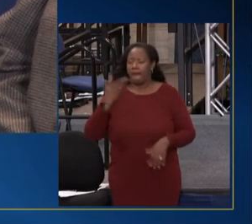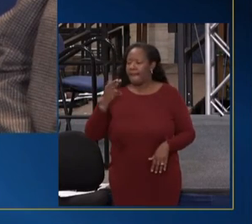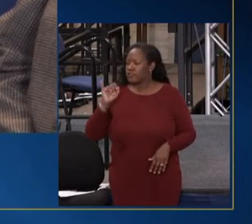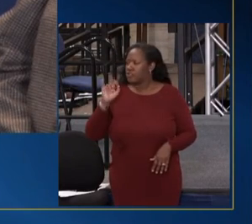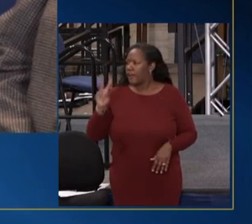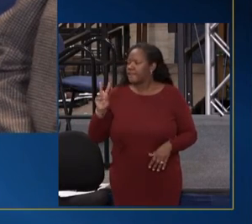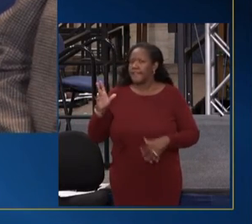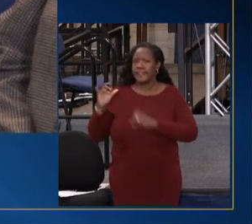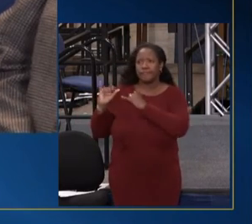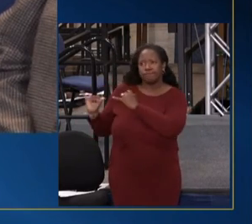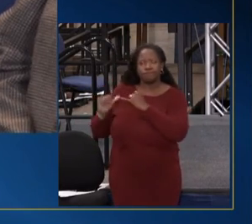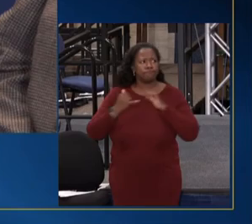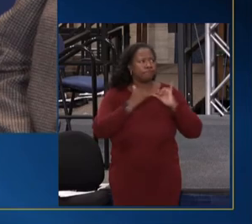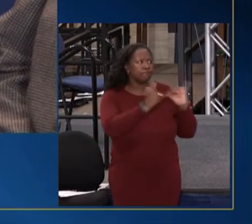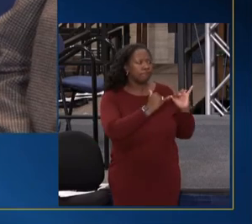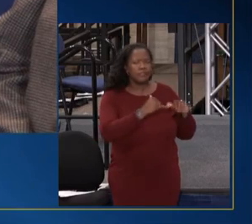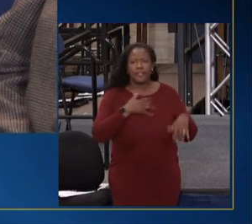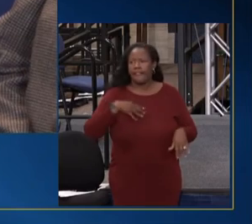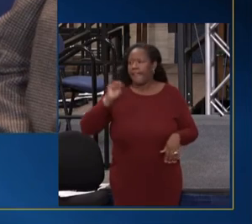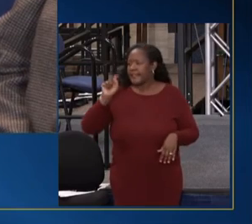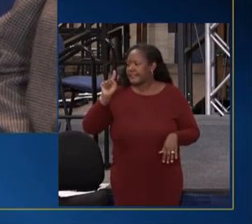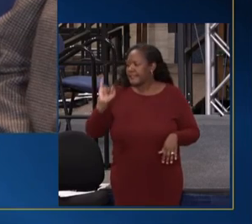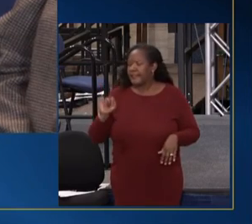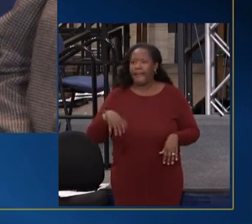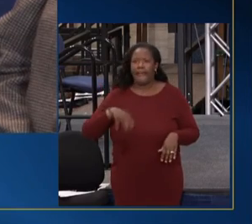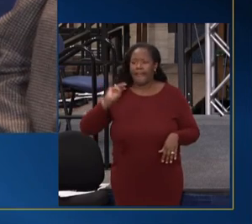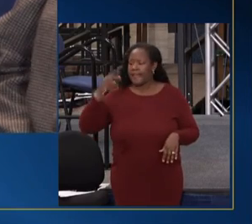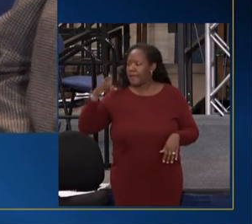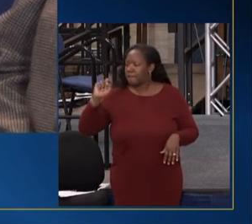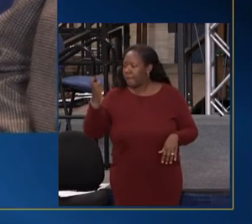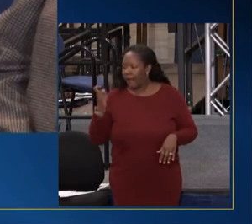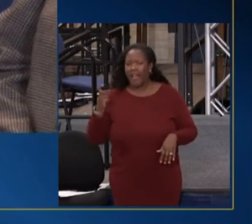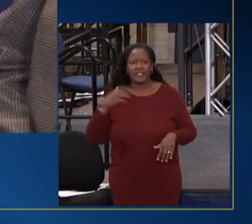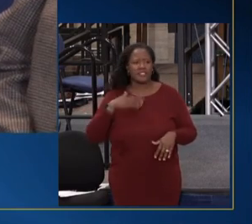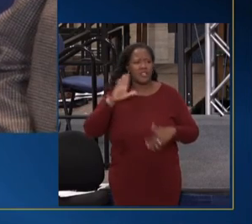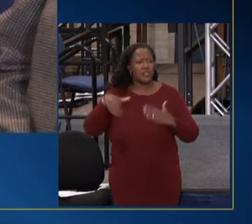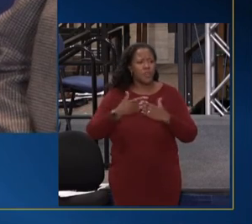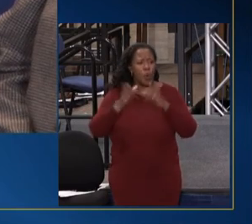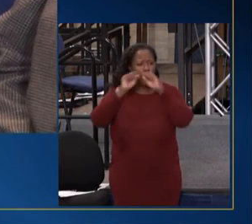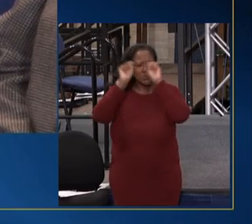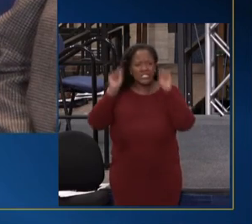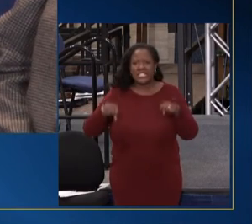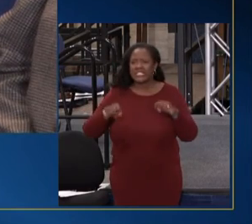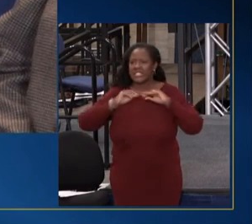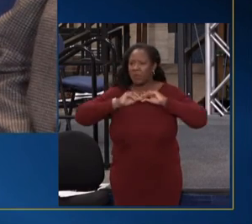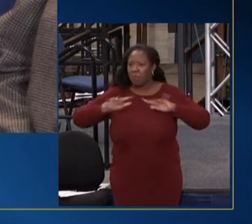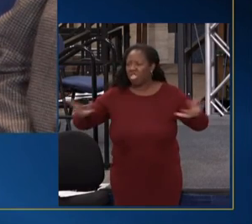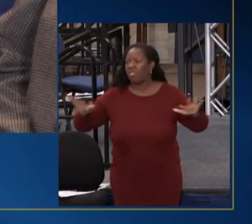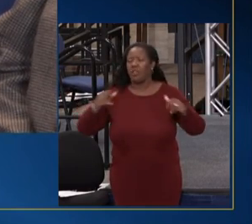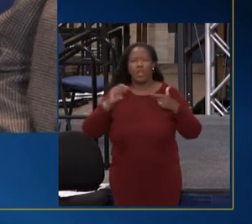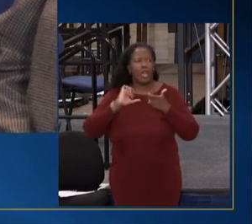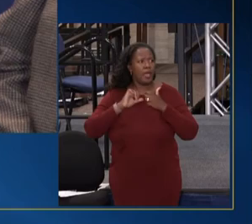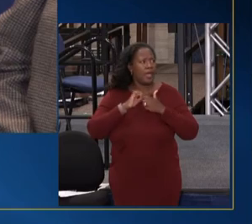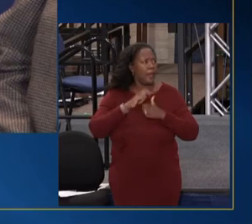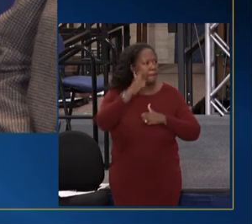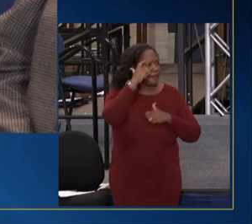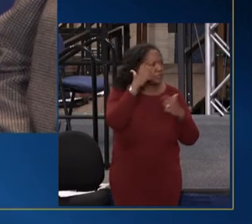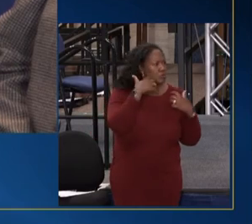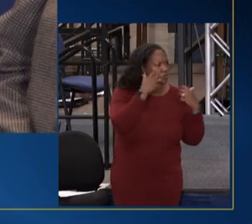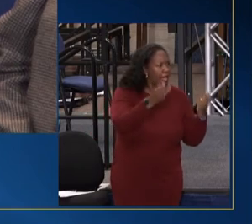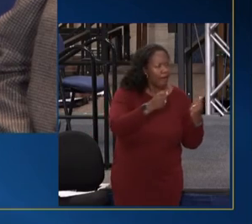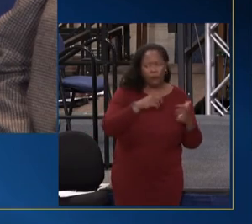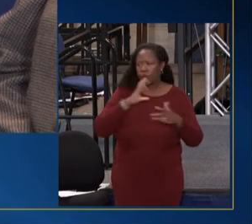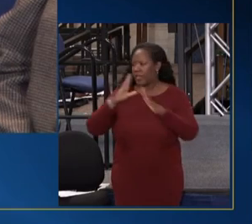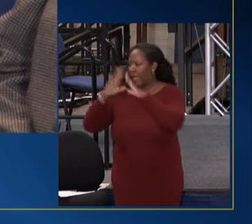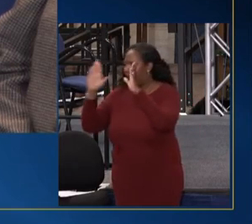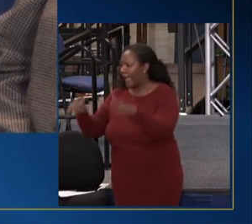and what it means for HIV, STIs, Mpox, the whole syndemic, mental and behavioral health, housing, all of that,